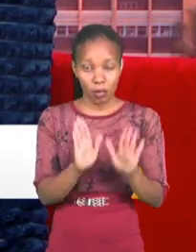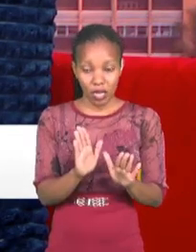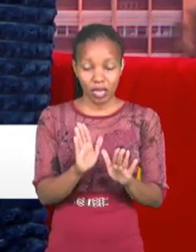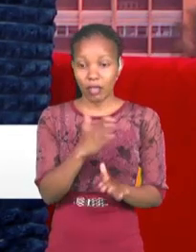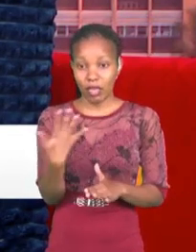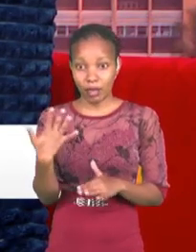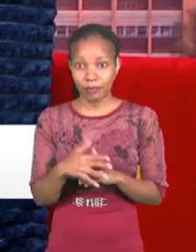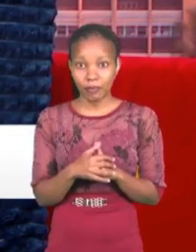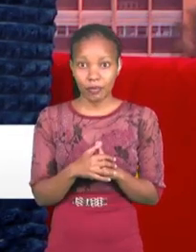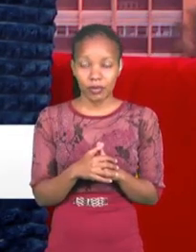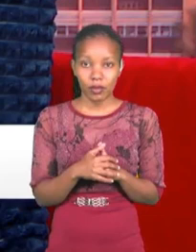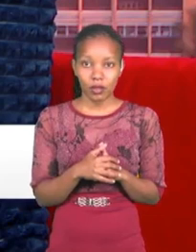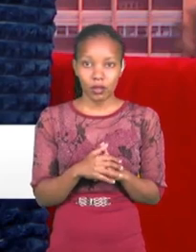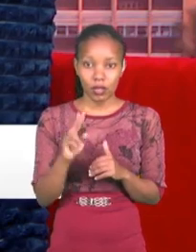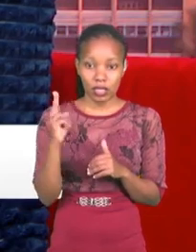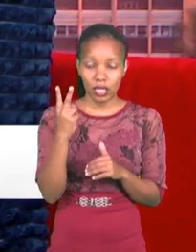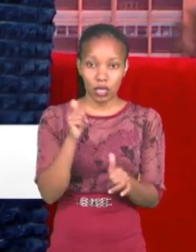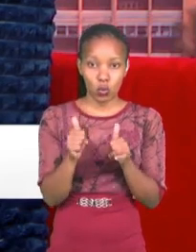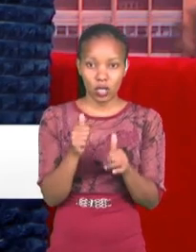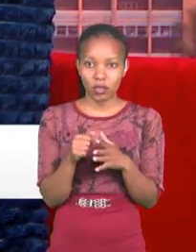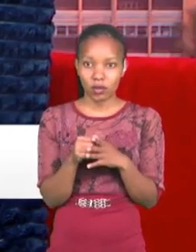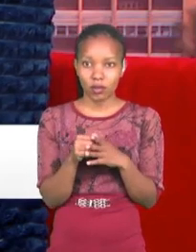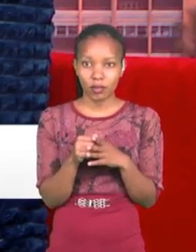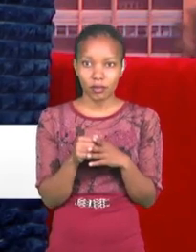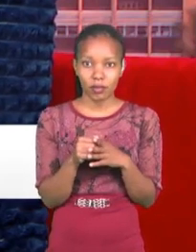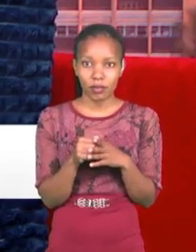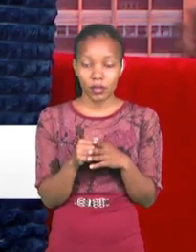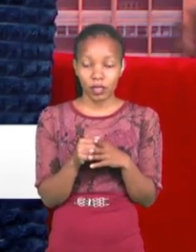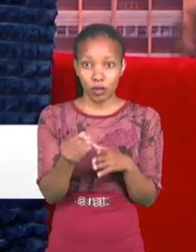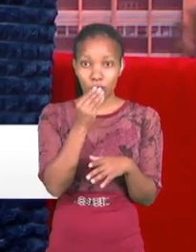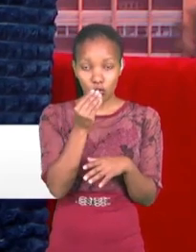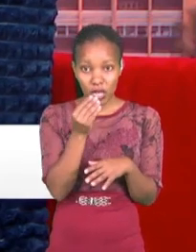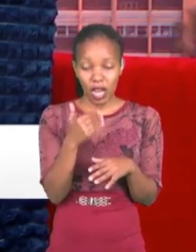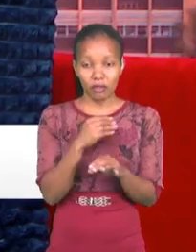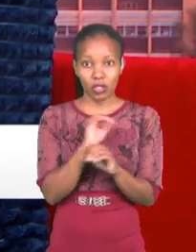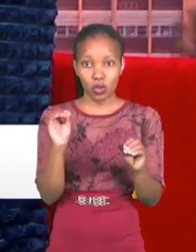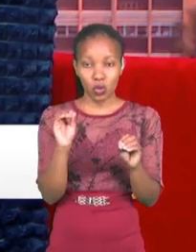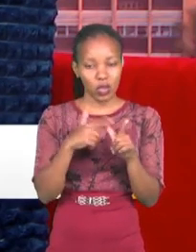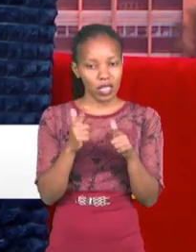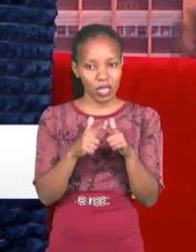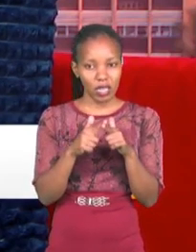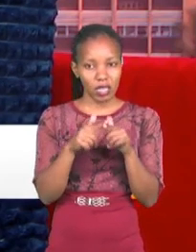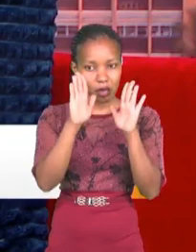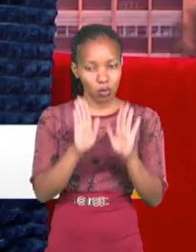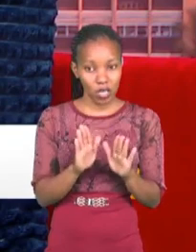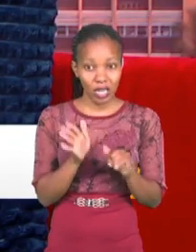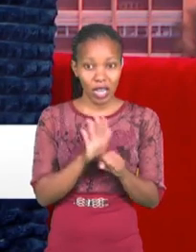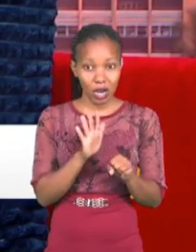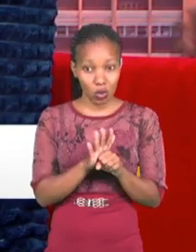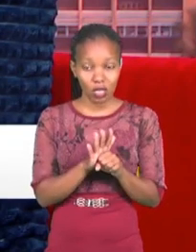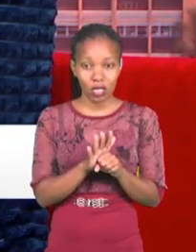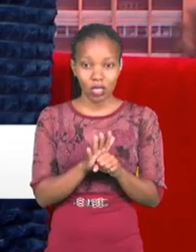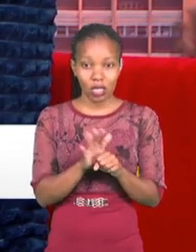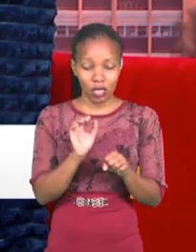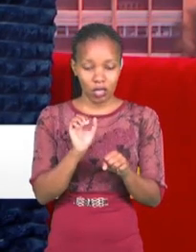factor. Second is insufficiency of nutrition is an important important factor. And third, if